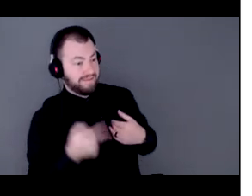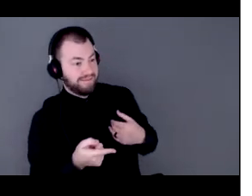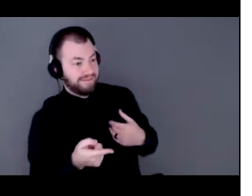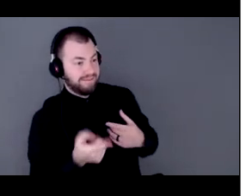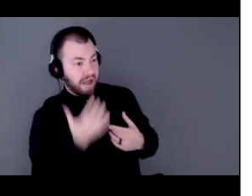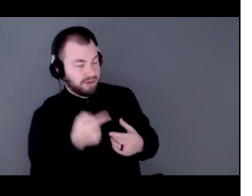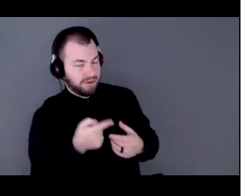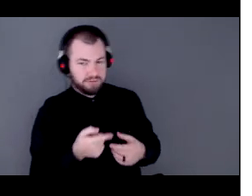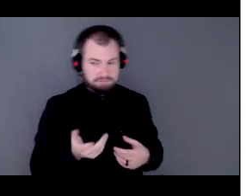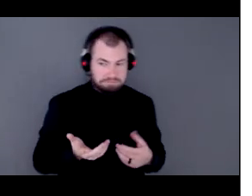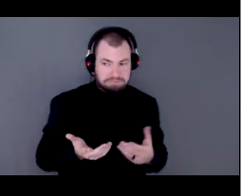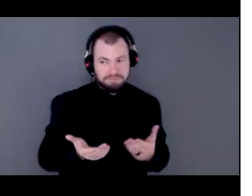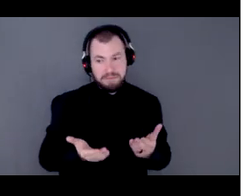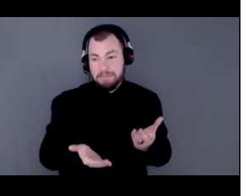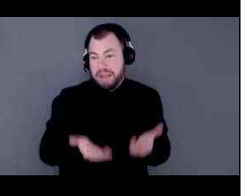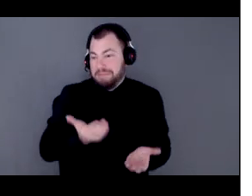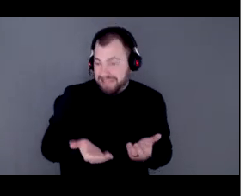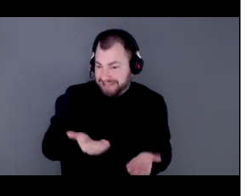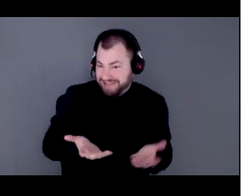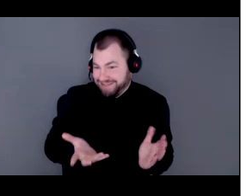maybe.